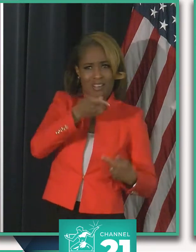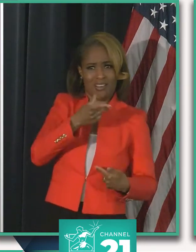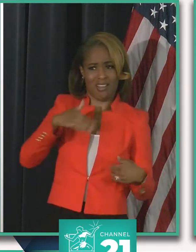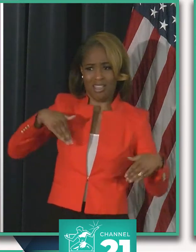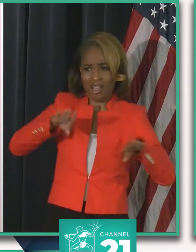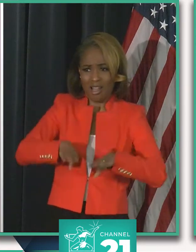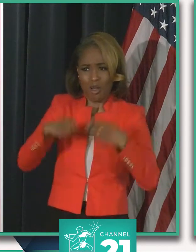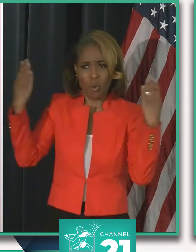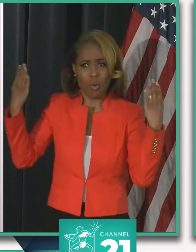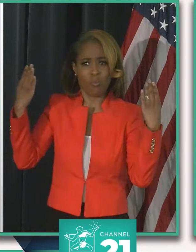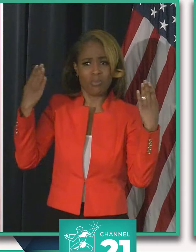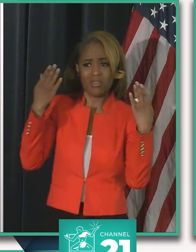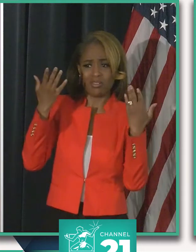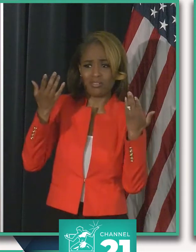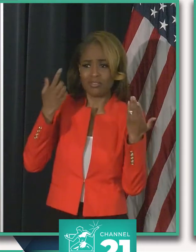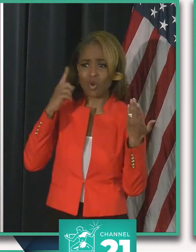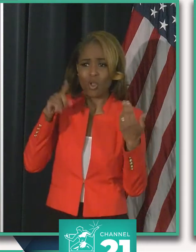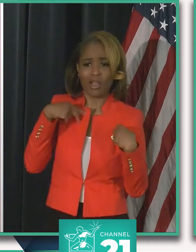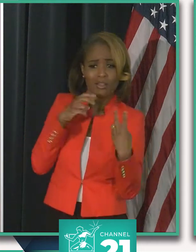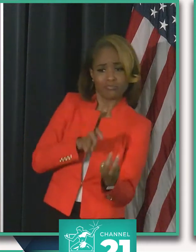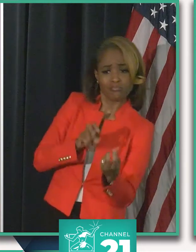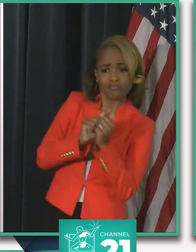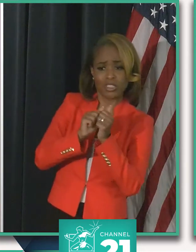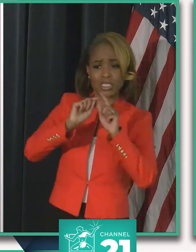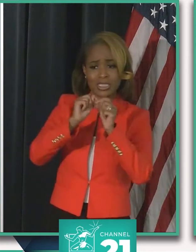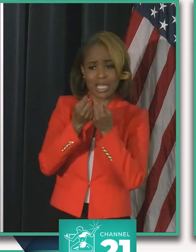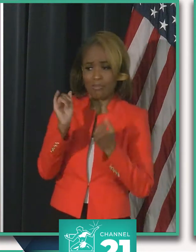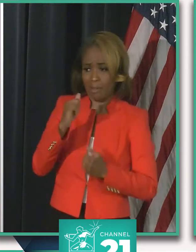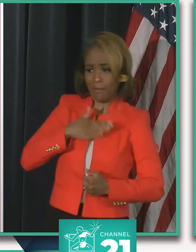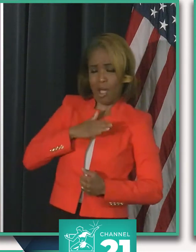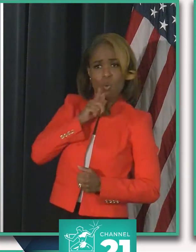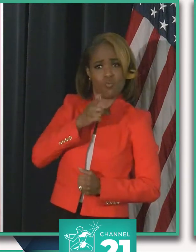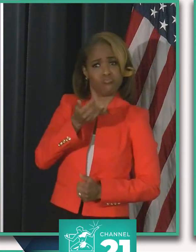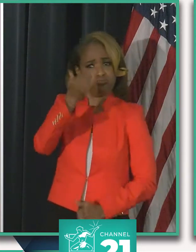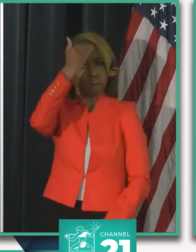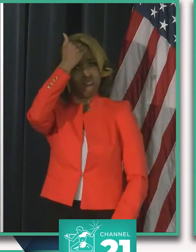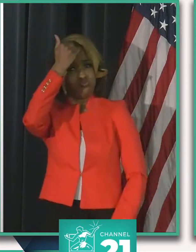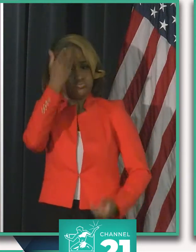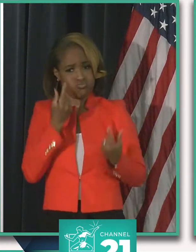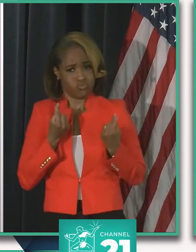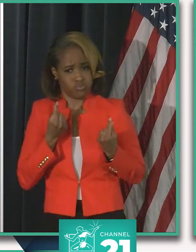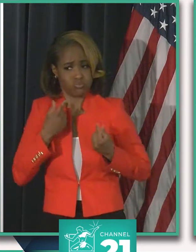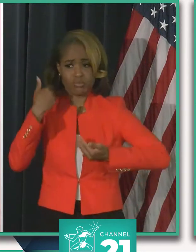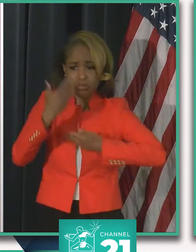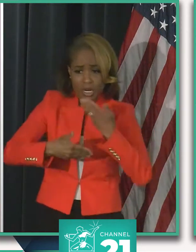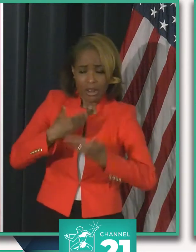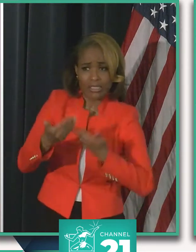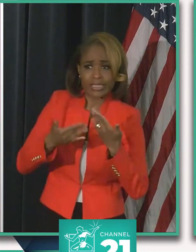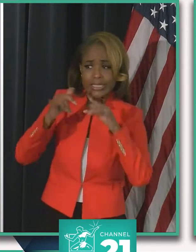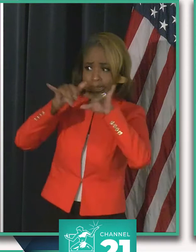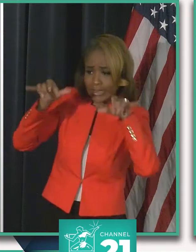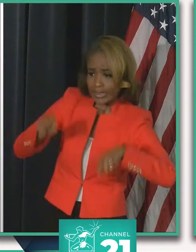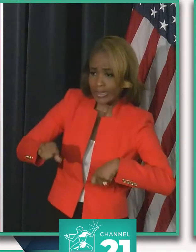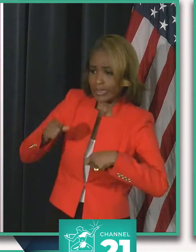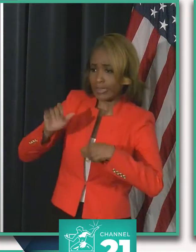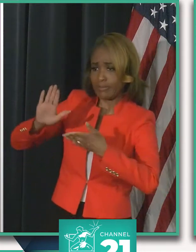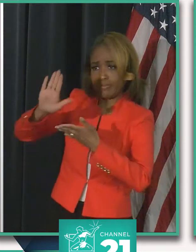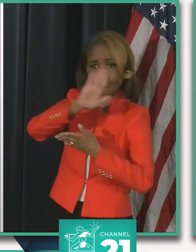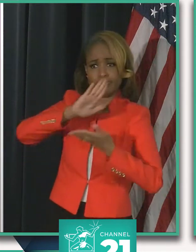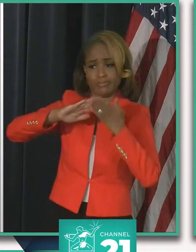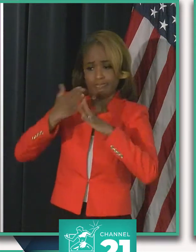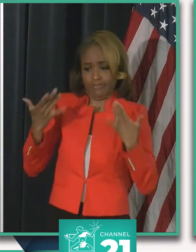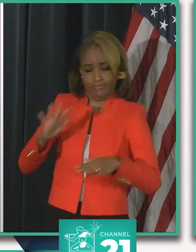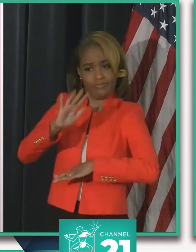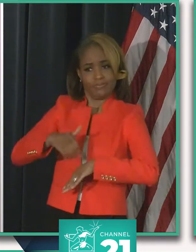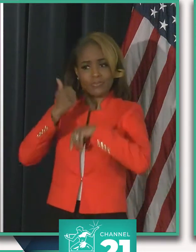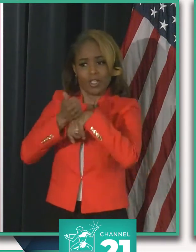sitting down with teams such as ours that are very, very knowledgeable of the processes and the systems that your city has established